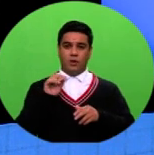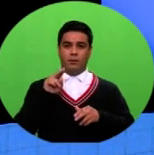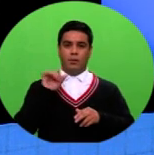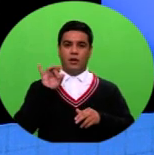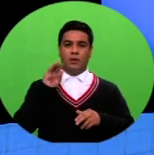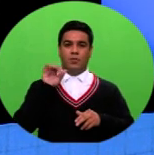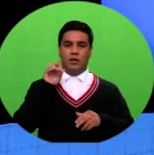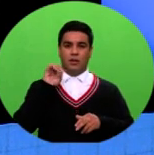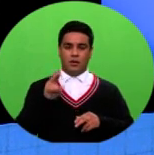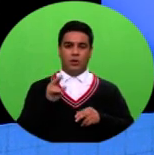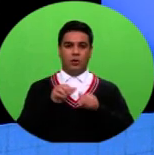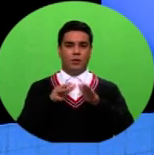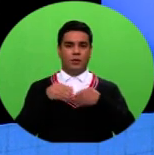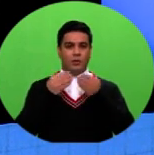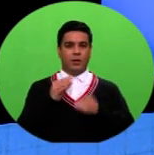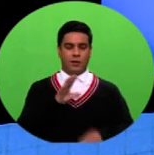paralelepipedning yoyilmasi berilgan.